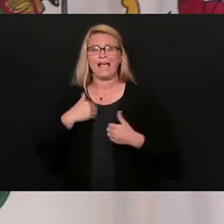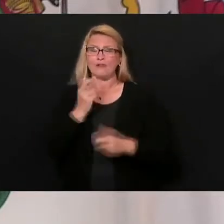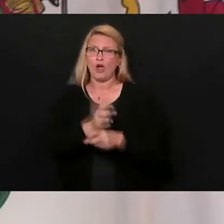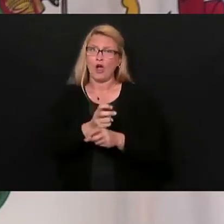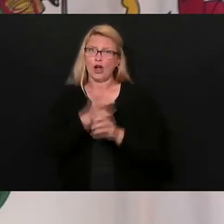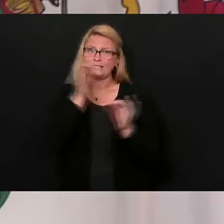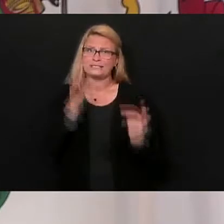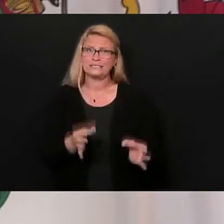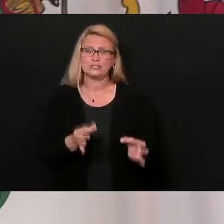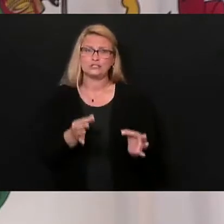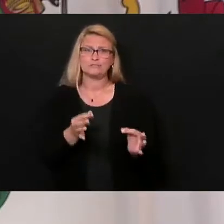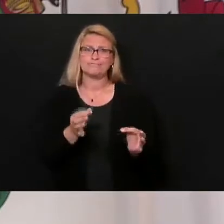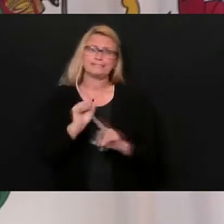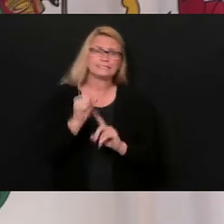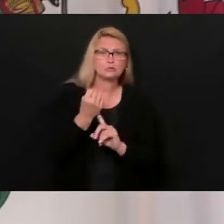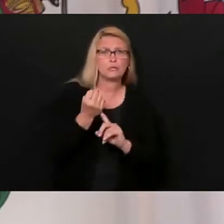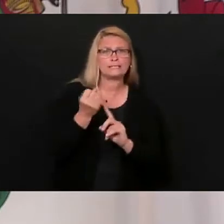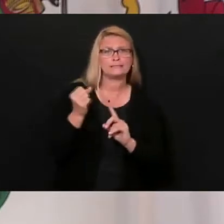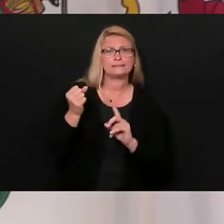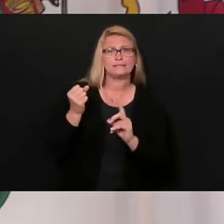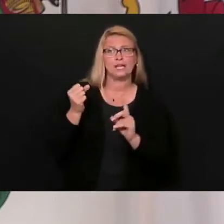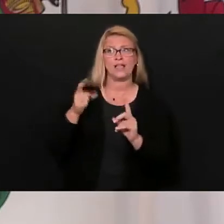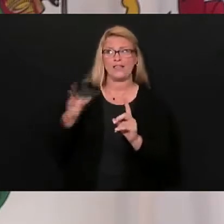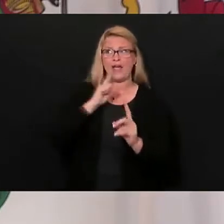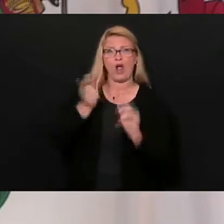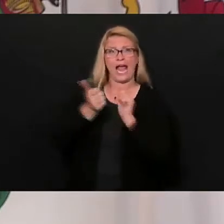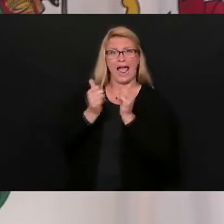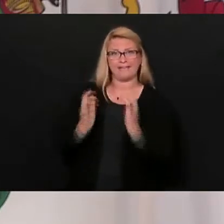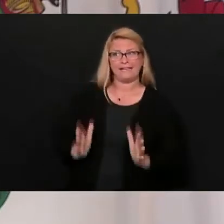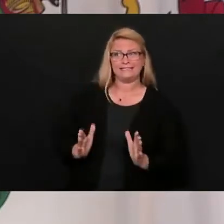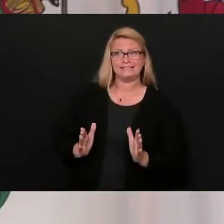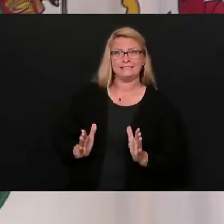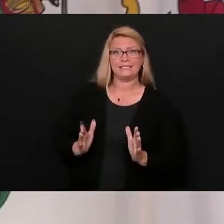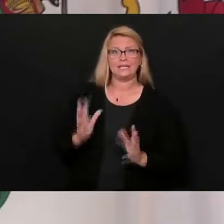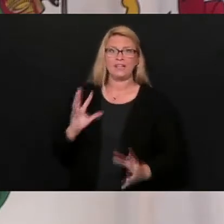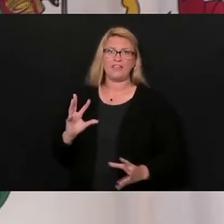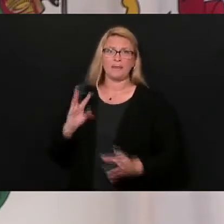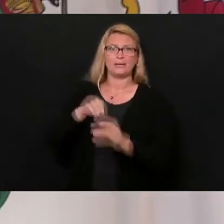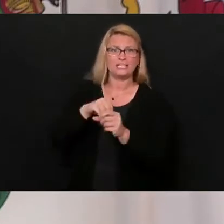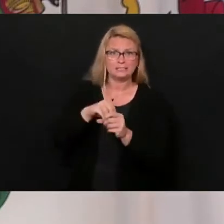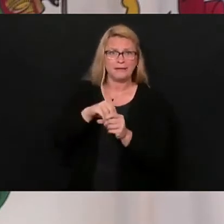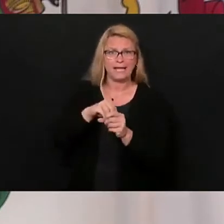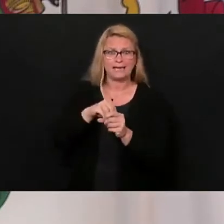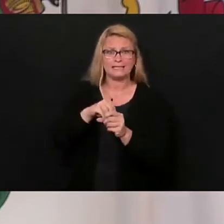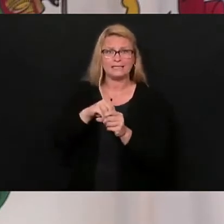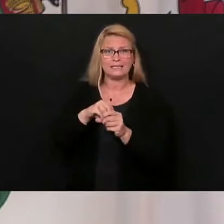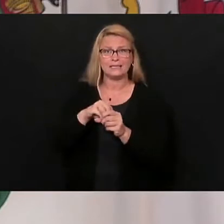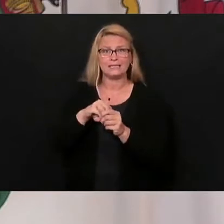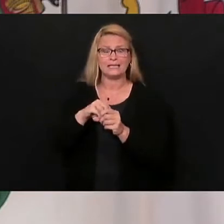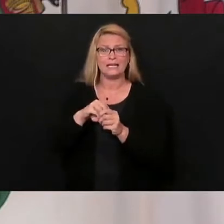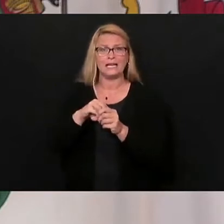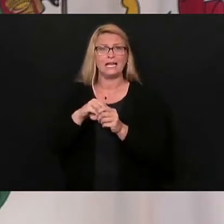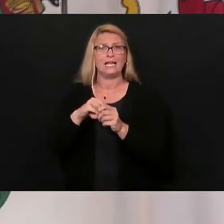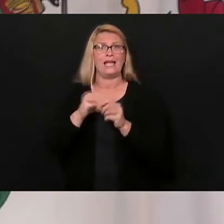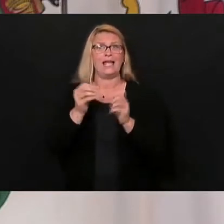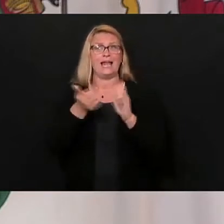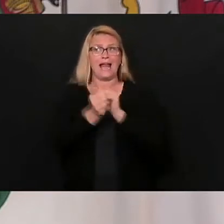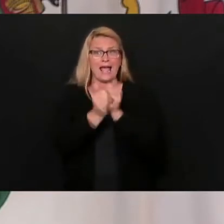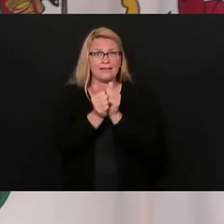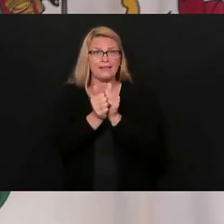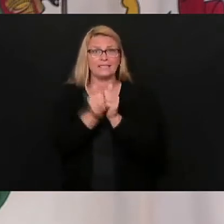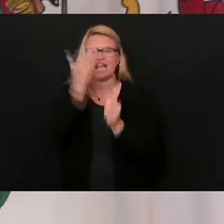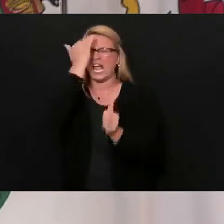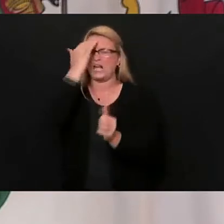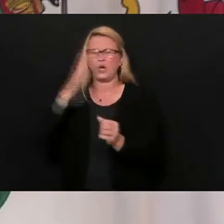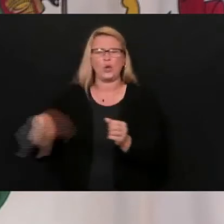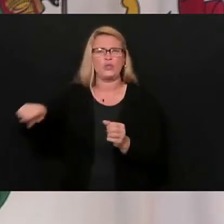know, they're athletes that participate in athletics, and I know how hard they work